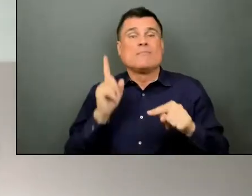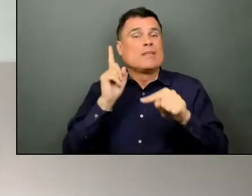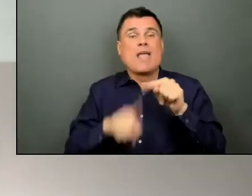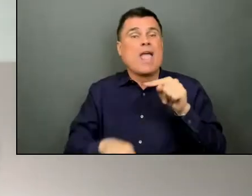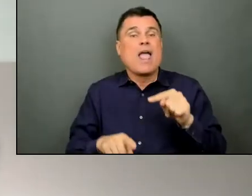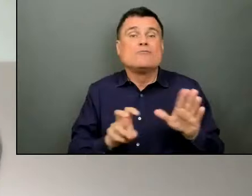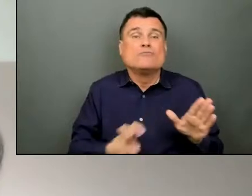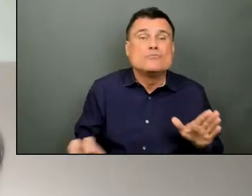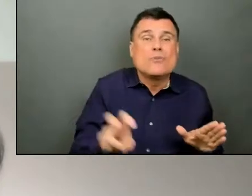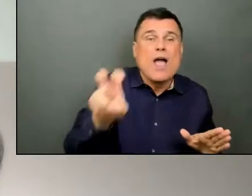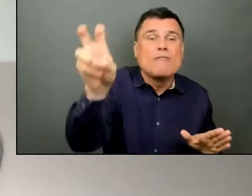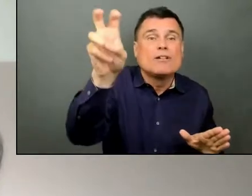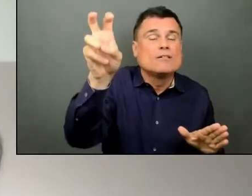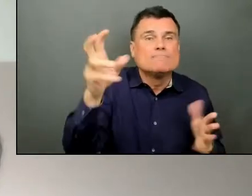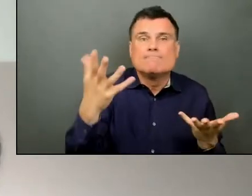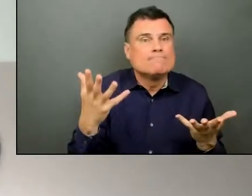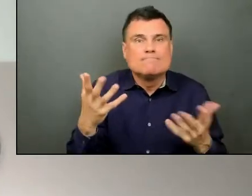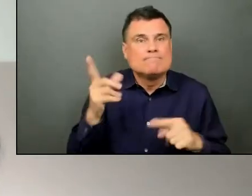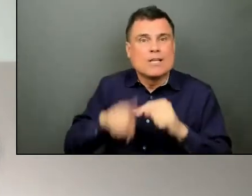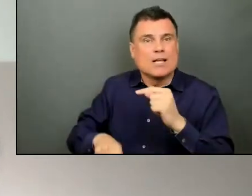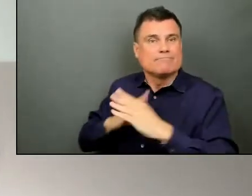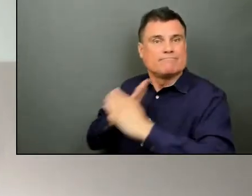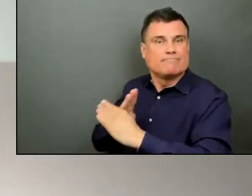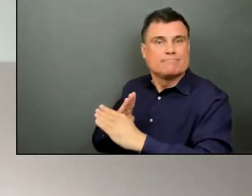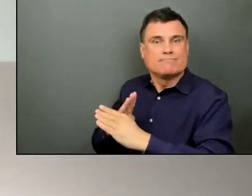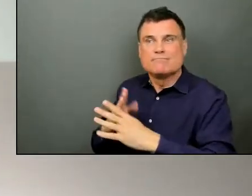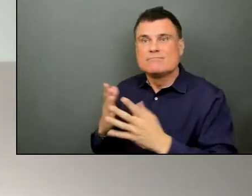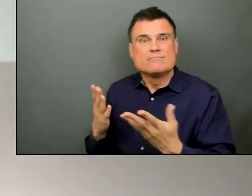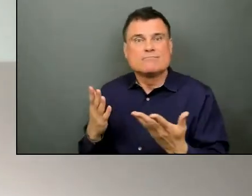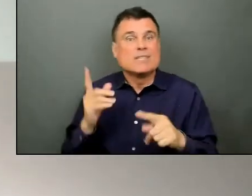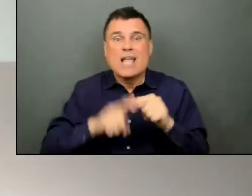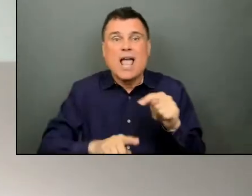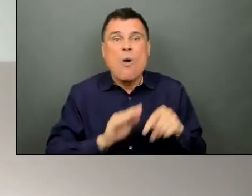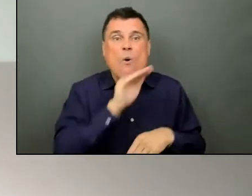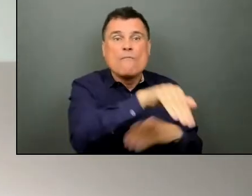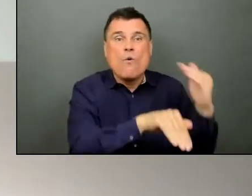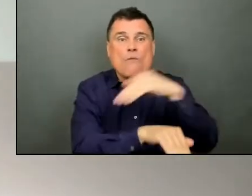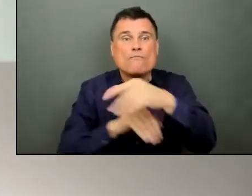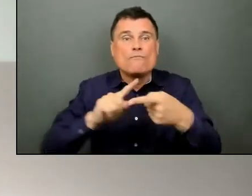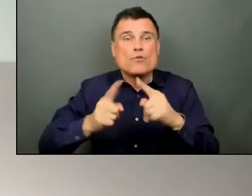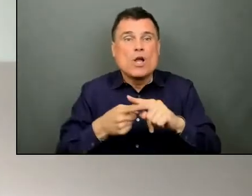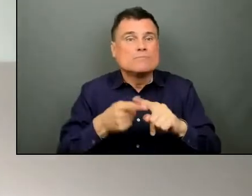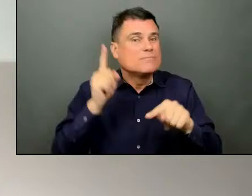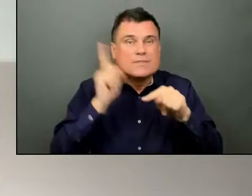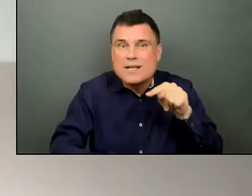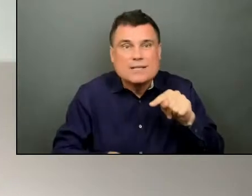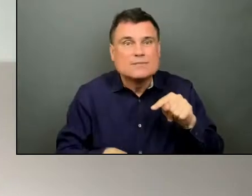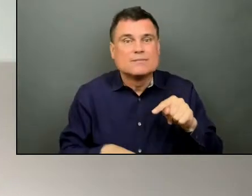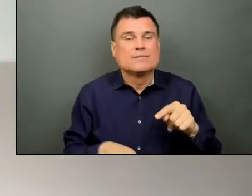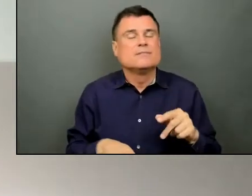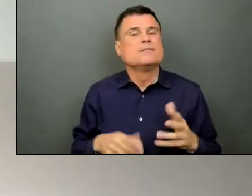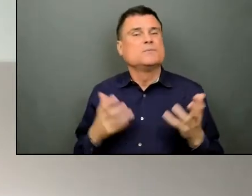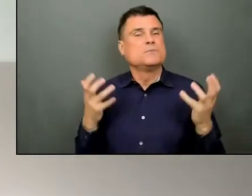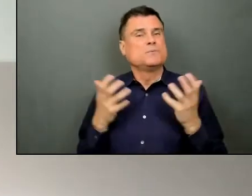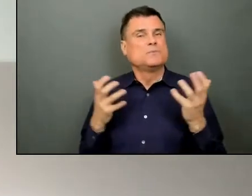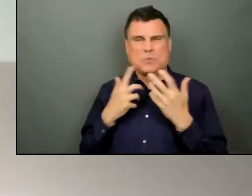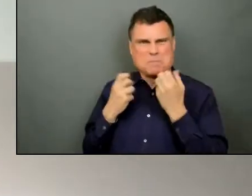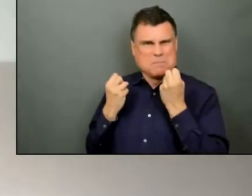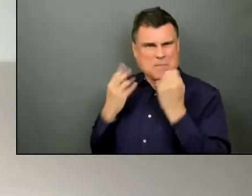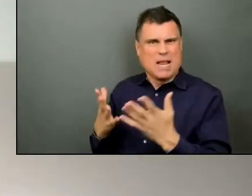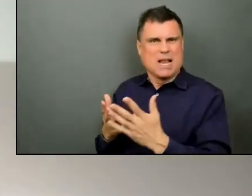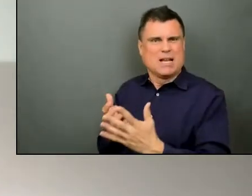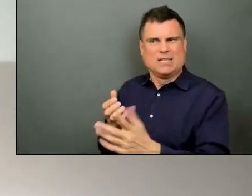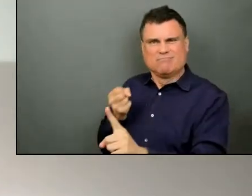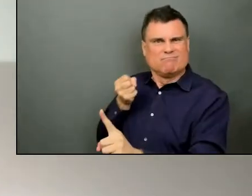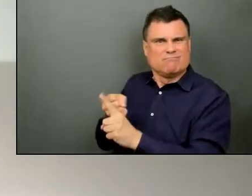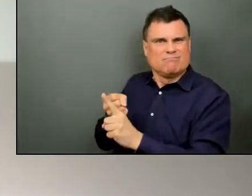And many of the coping strategies that we've encouraged young people to use during non-pandemic times have been greatly